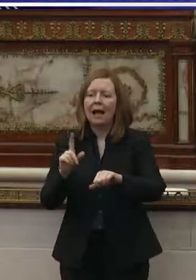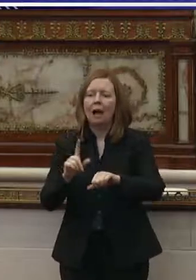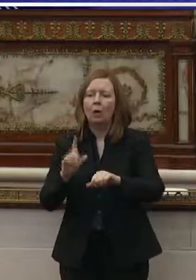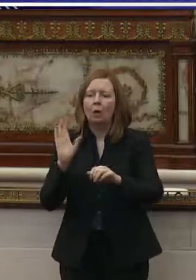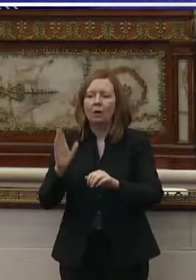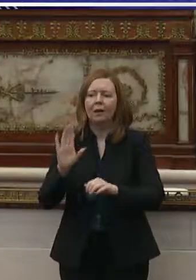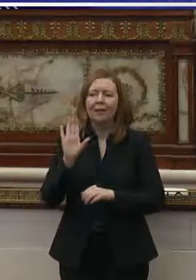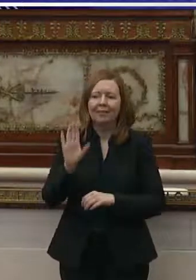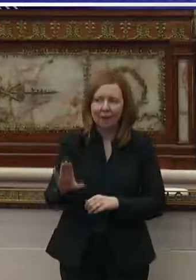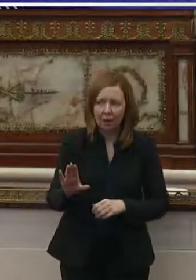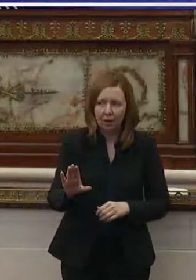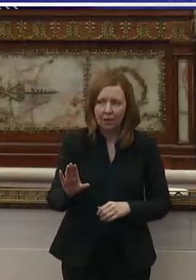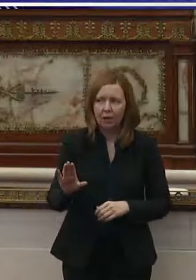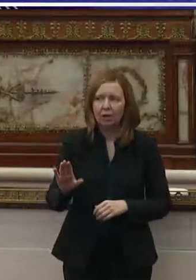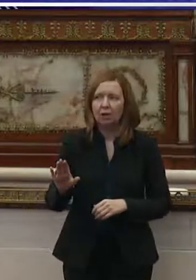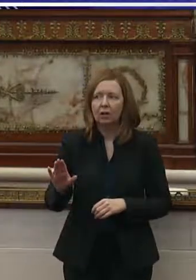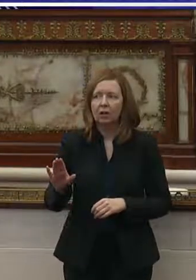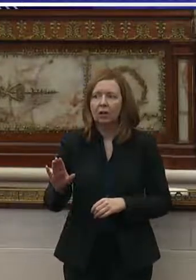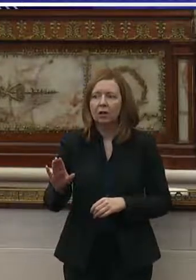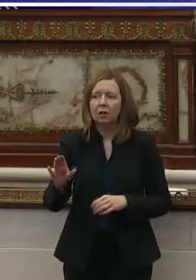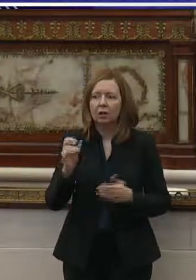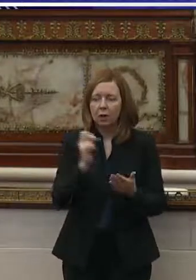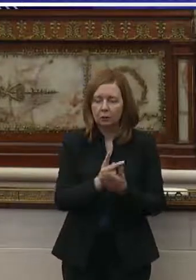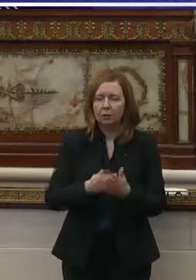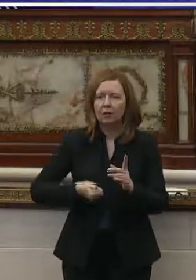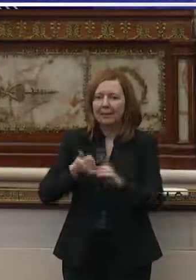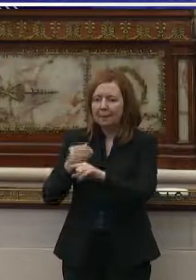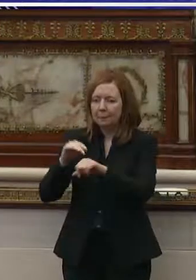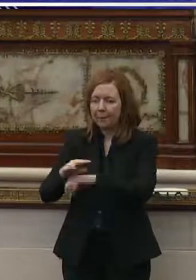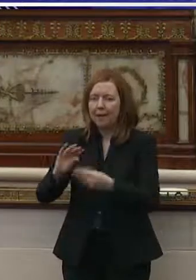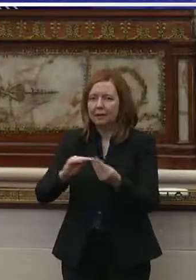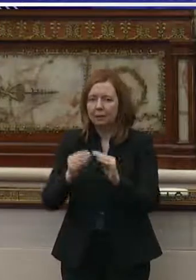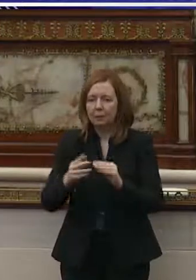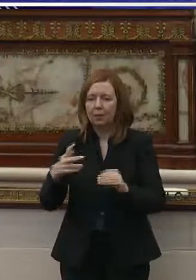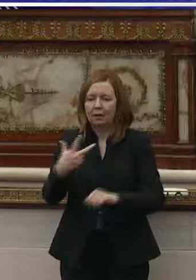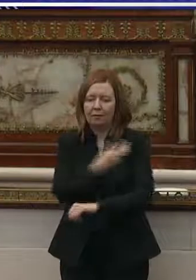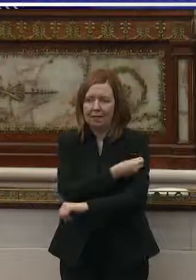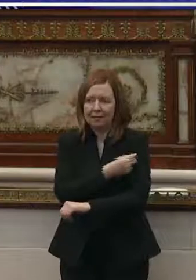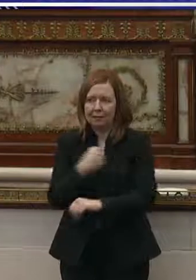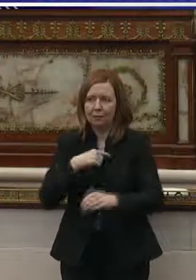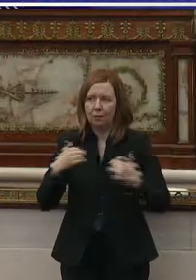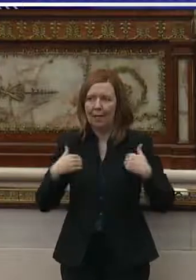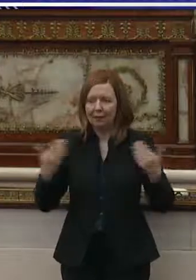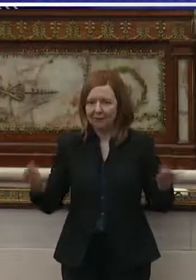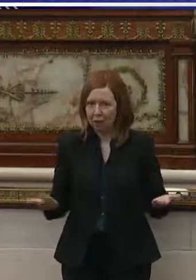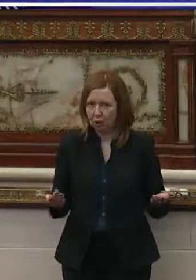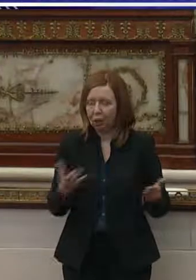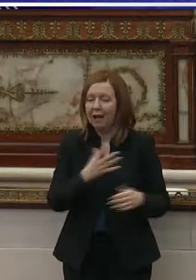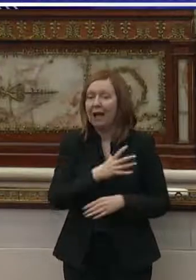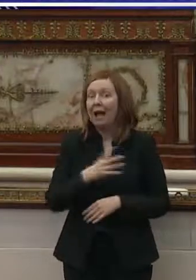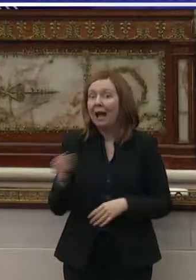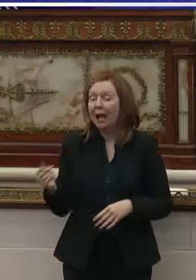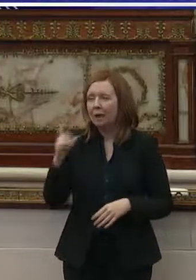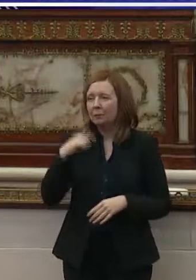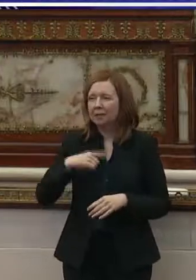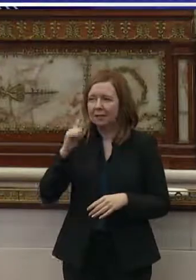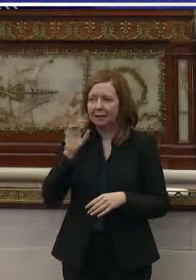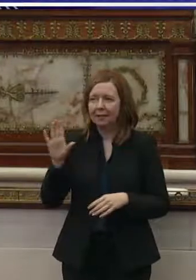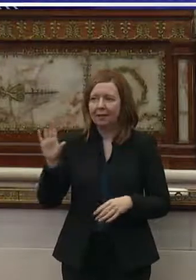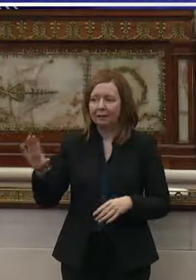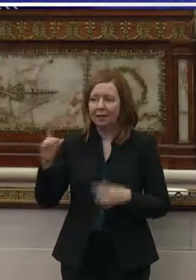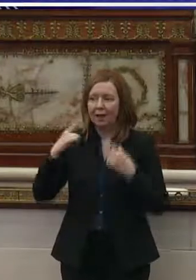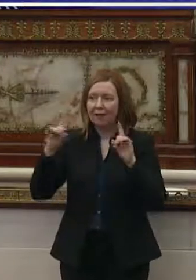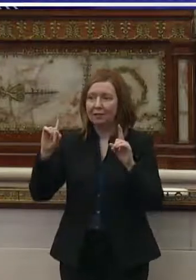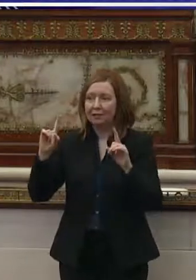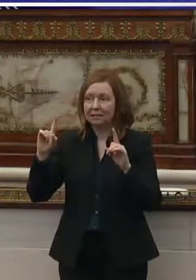their possible approval impact the number of vaccines we have here in the city of Philadelphia? And because I believe their